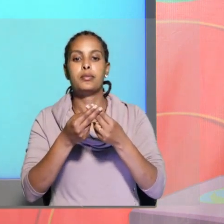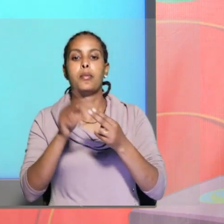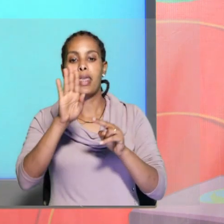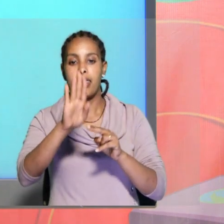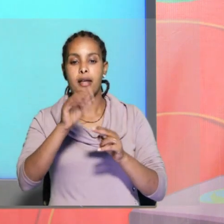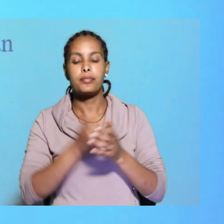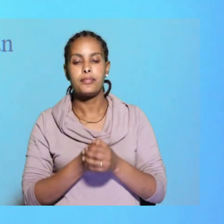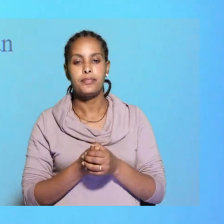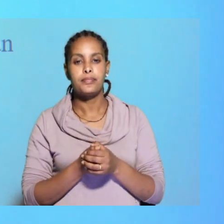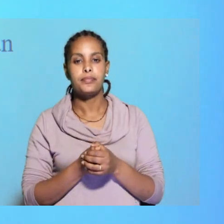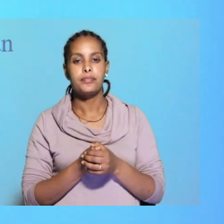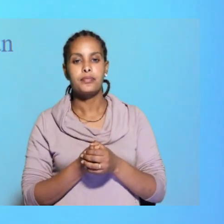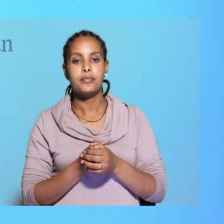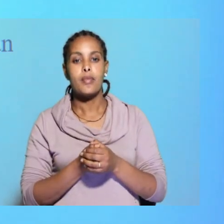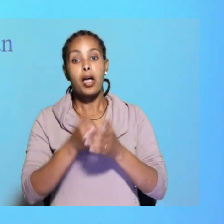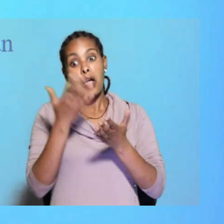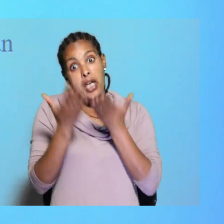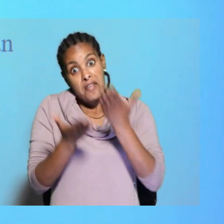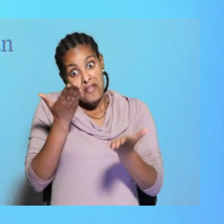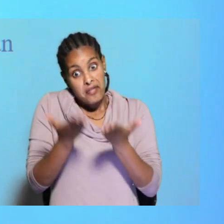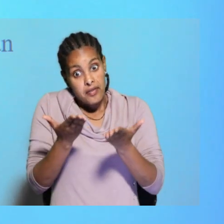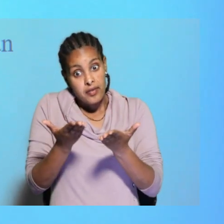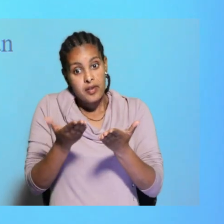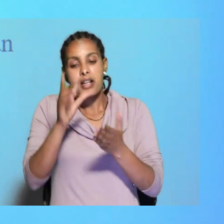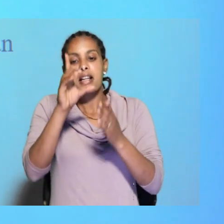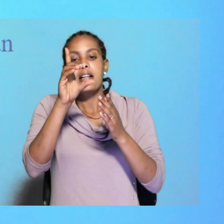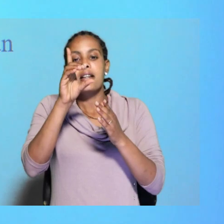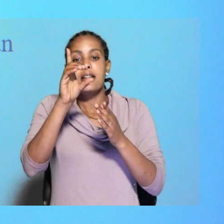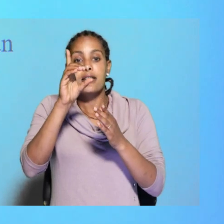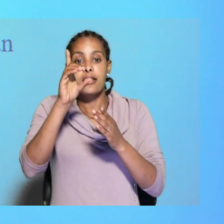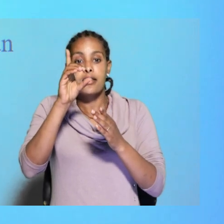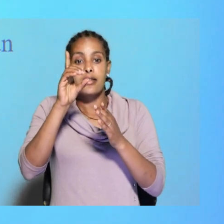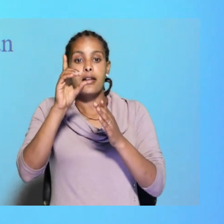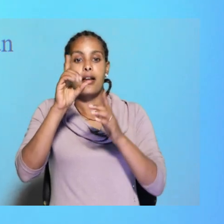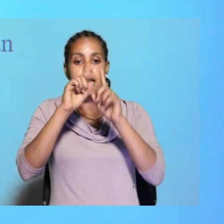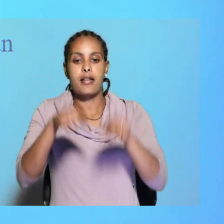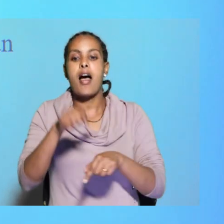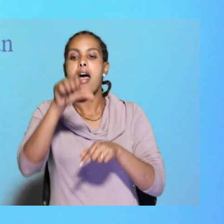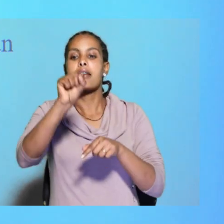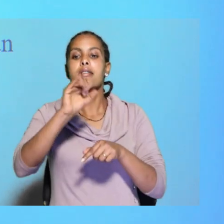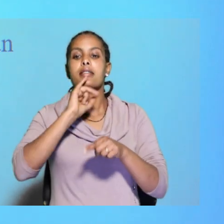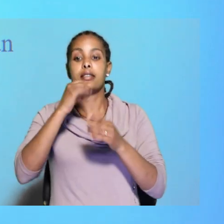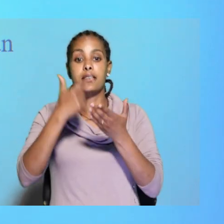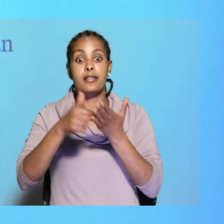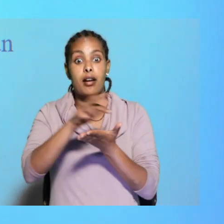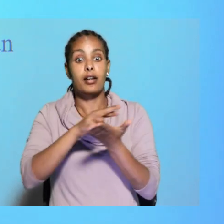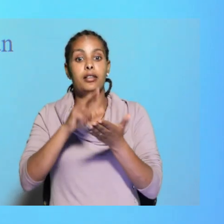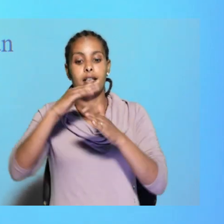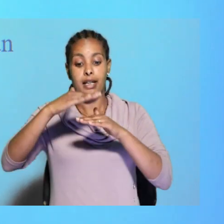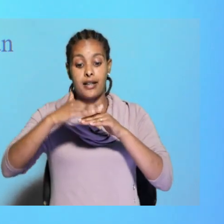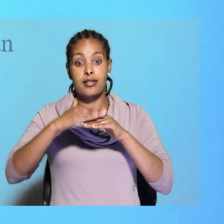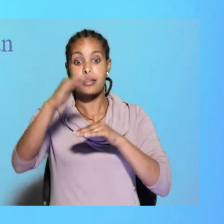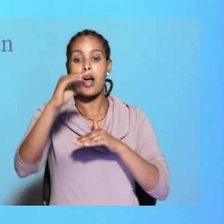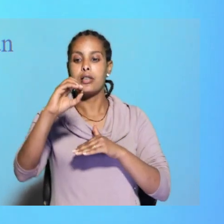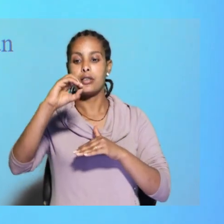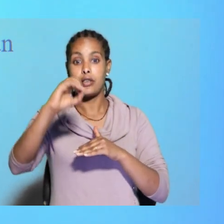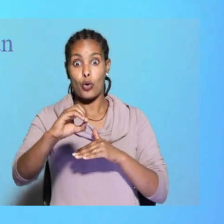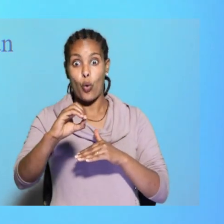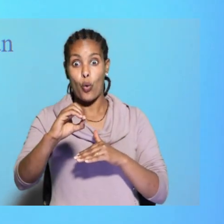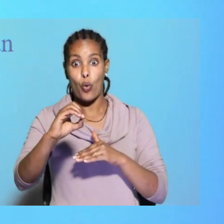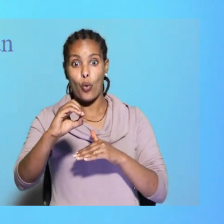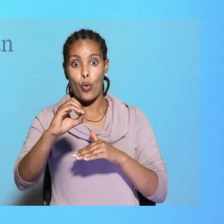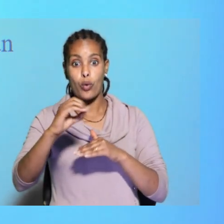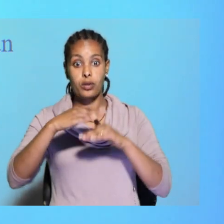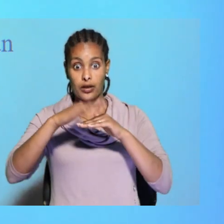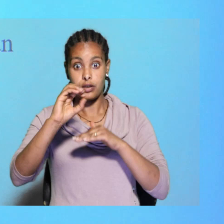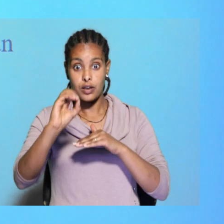B. If delta S for this reaction is greater than 0,